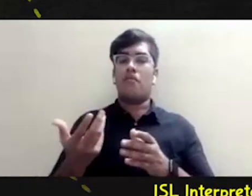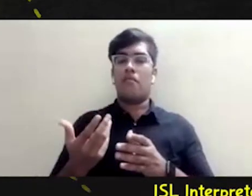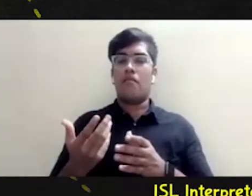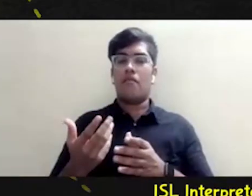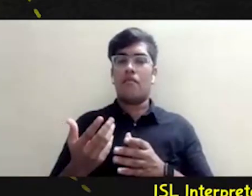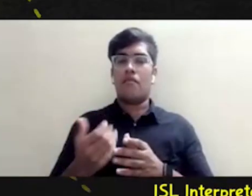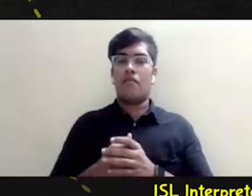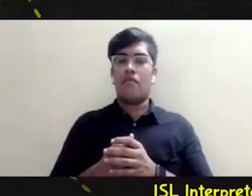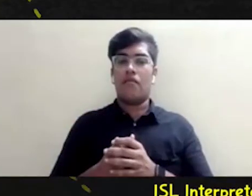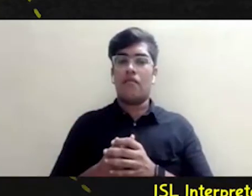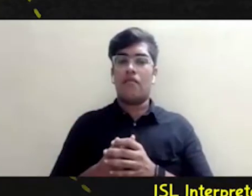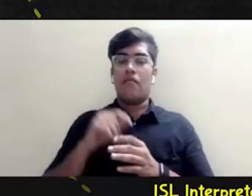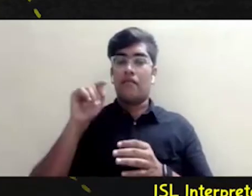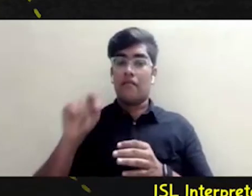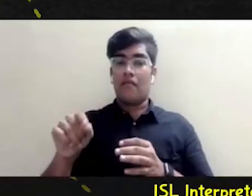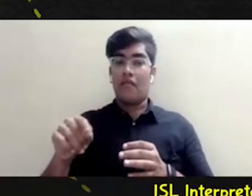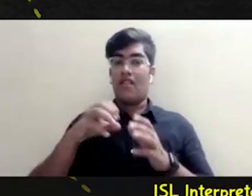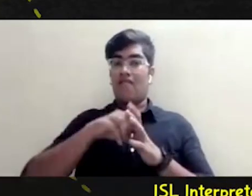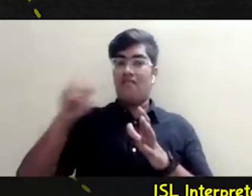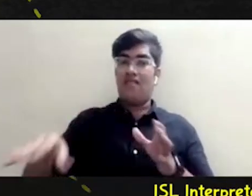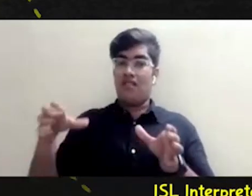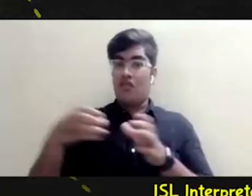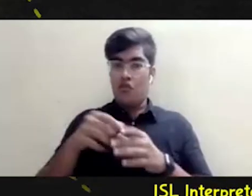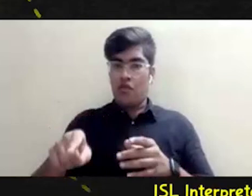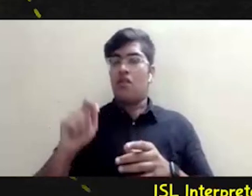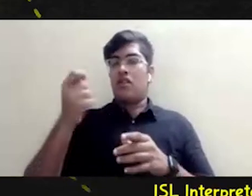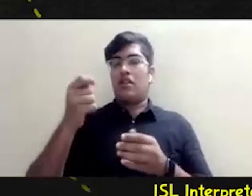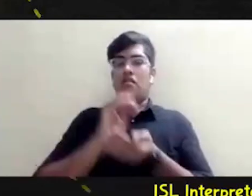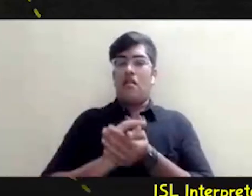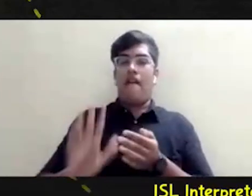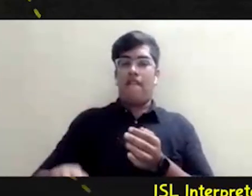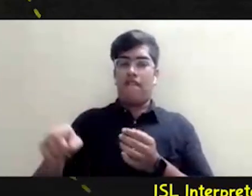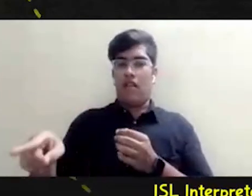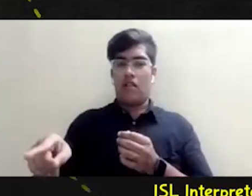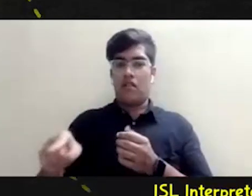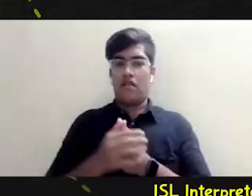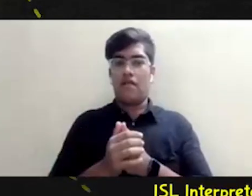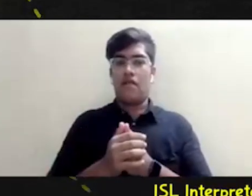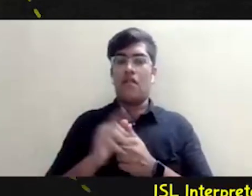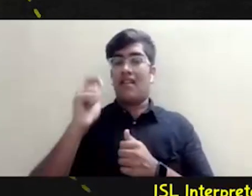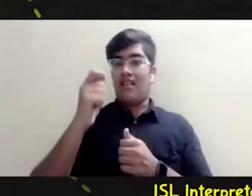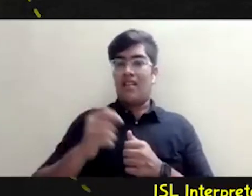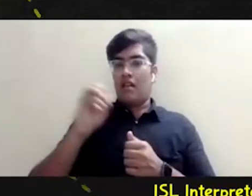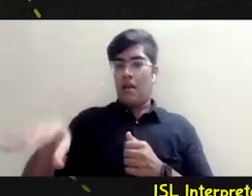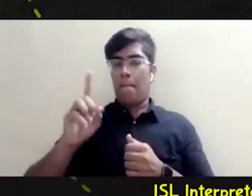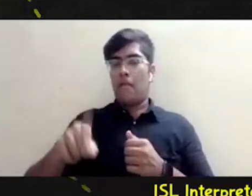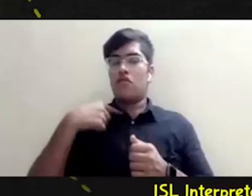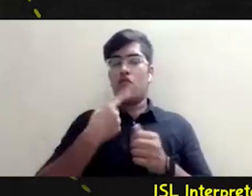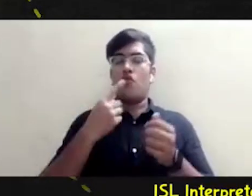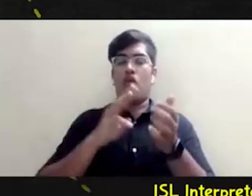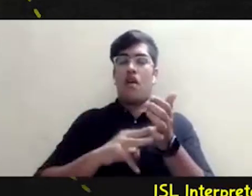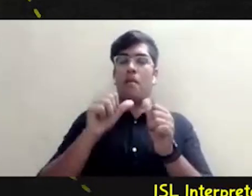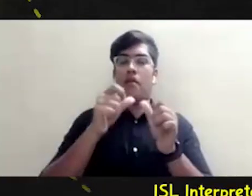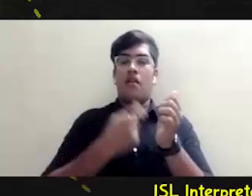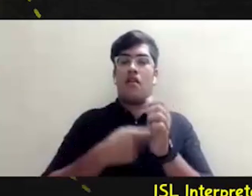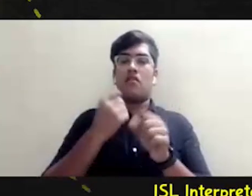it is the marginalized community who holds the keys. So first of all, give the keys to the marginalized community, involve